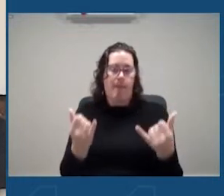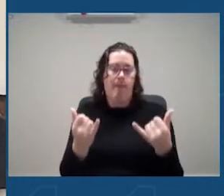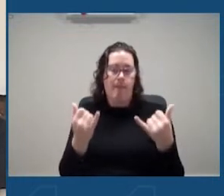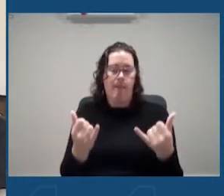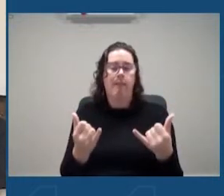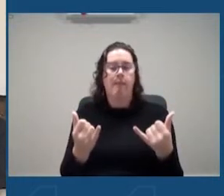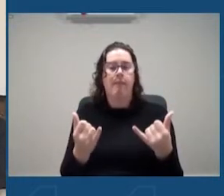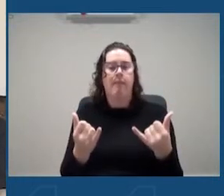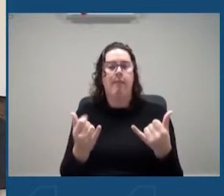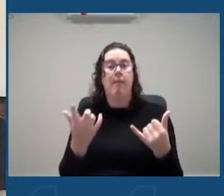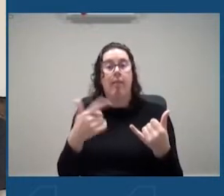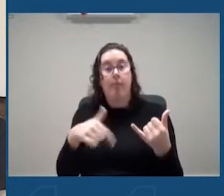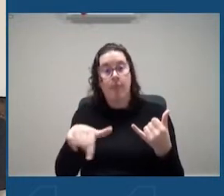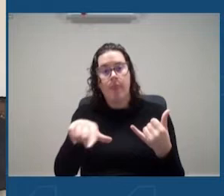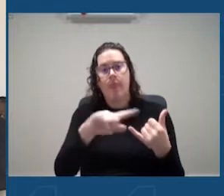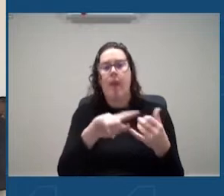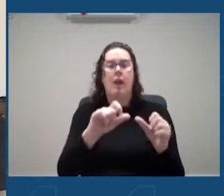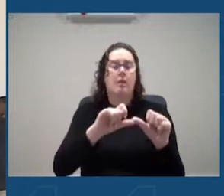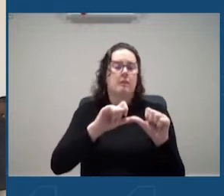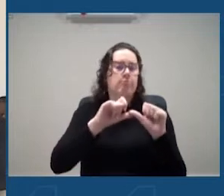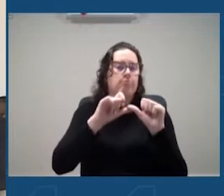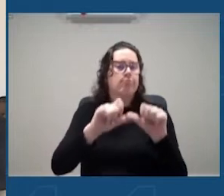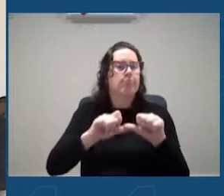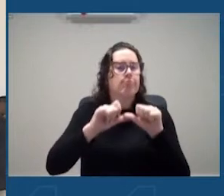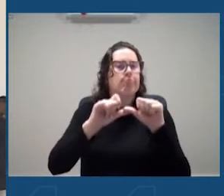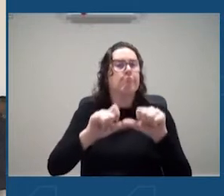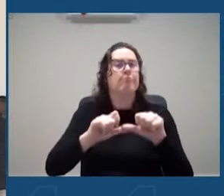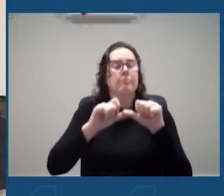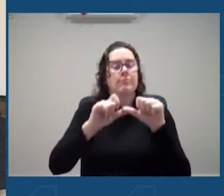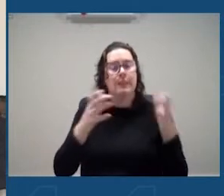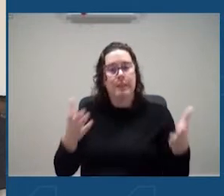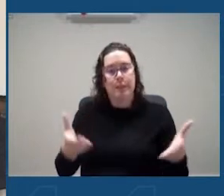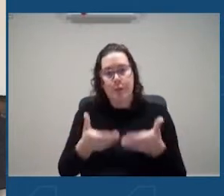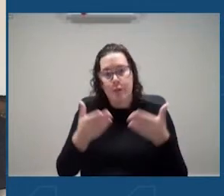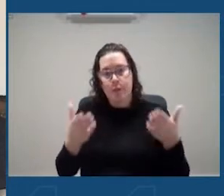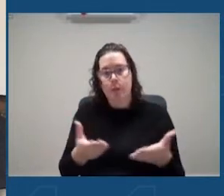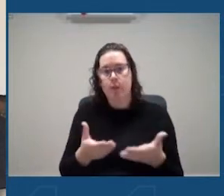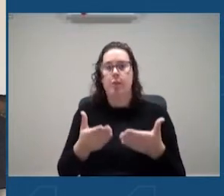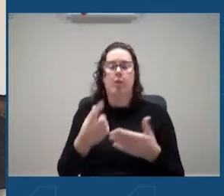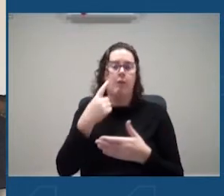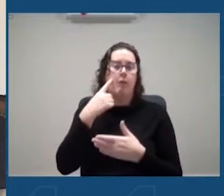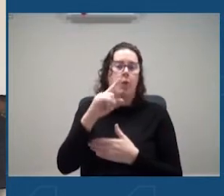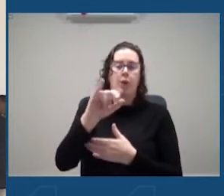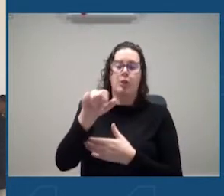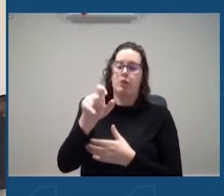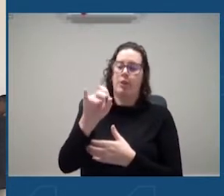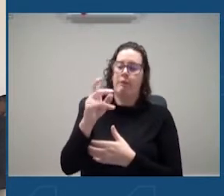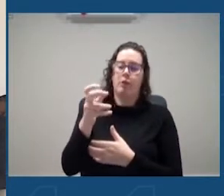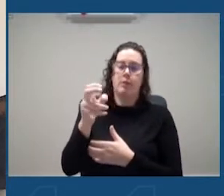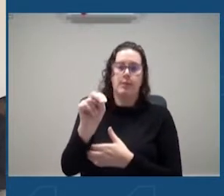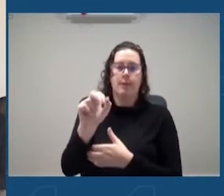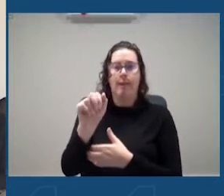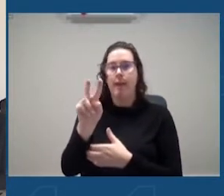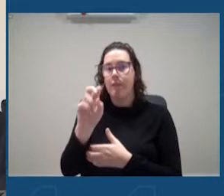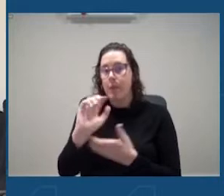have been continuously here in the Jefferson Avenue